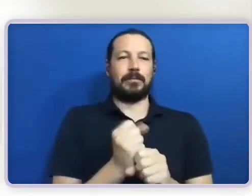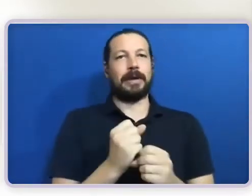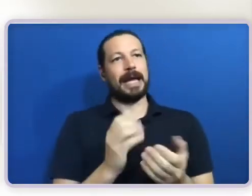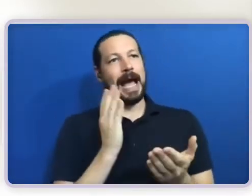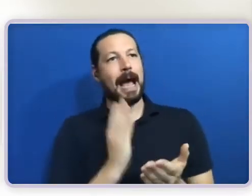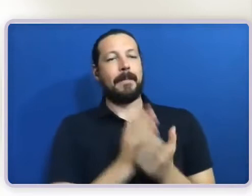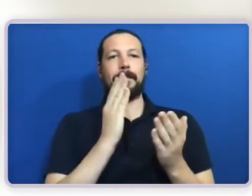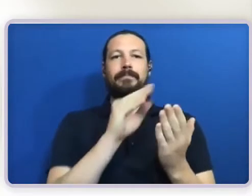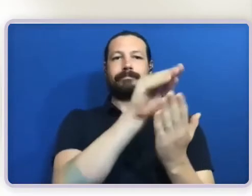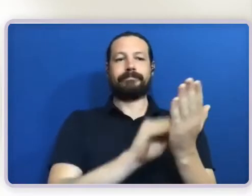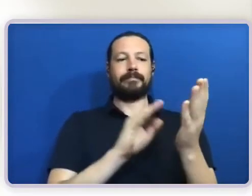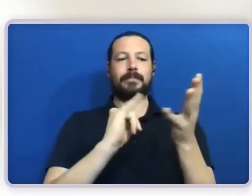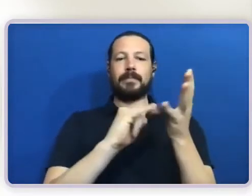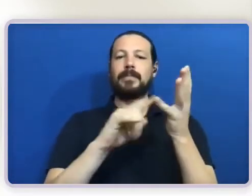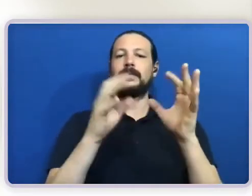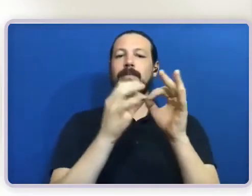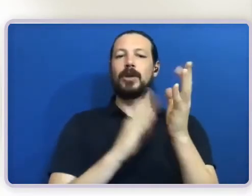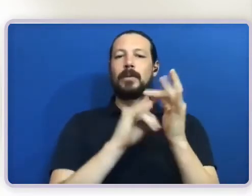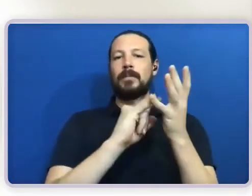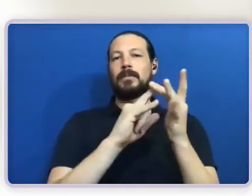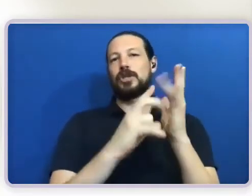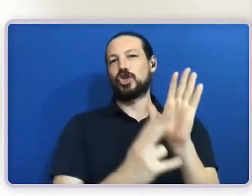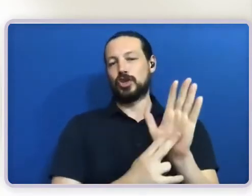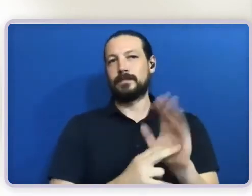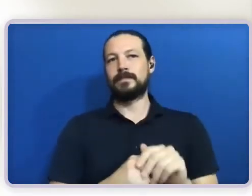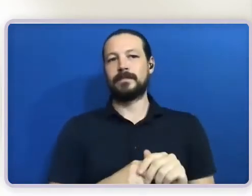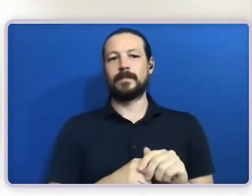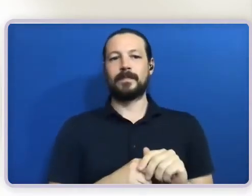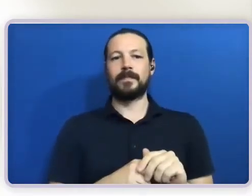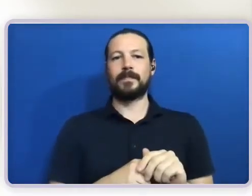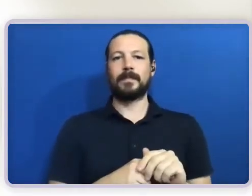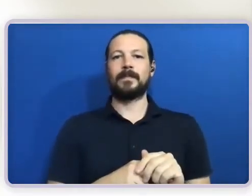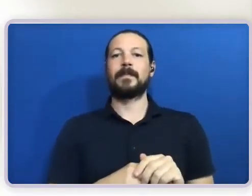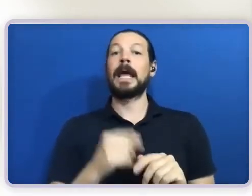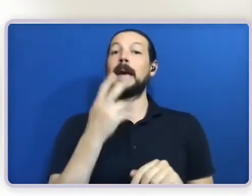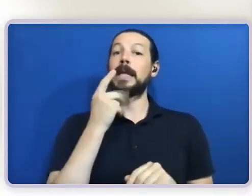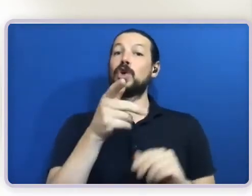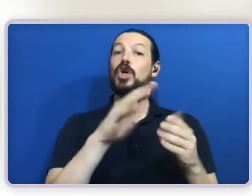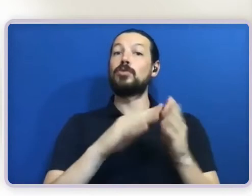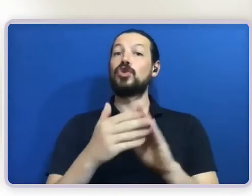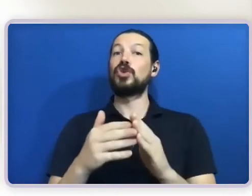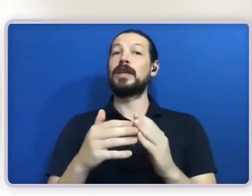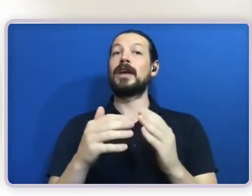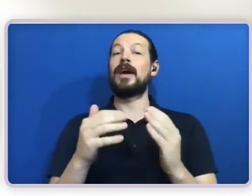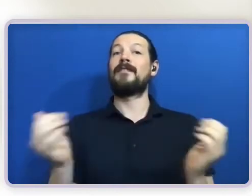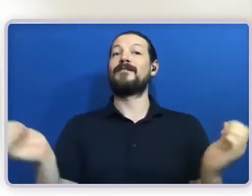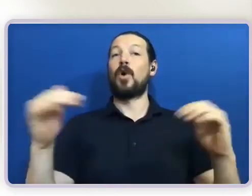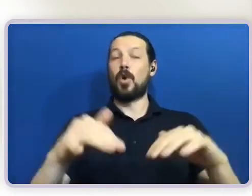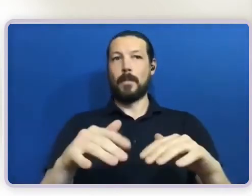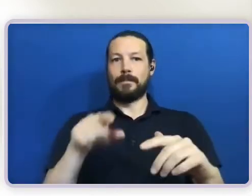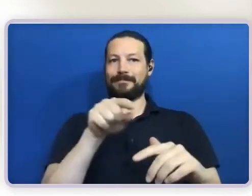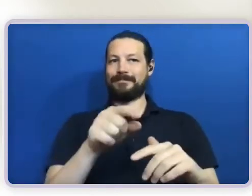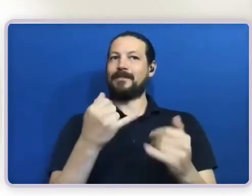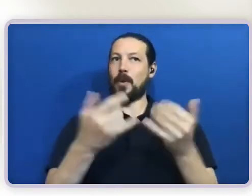And speaking or sharing your story at a community forum is a very public way to share your story.